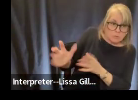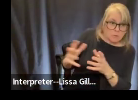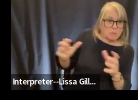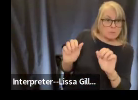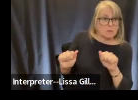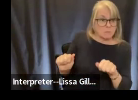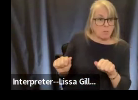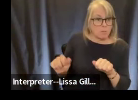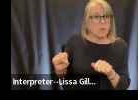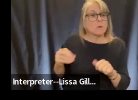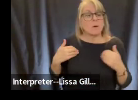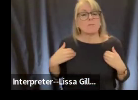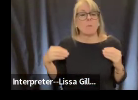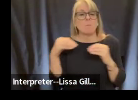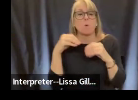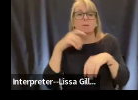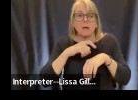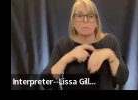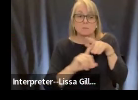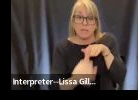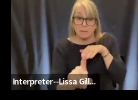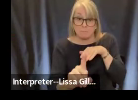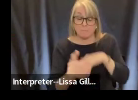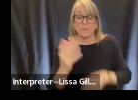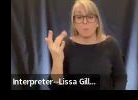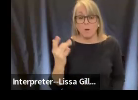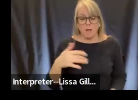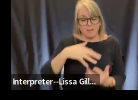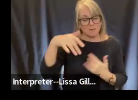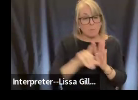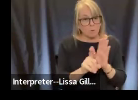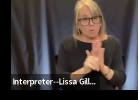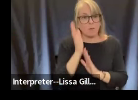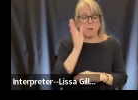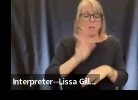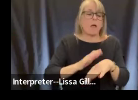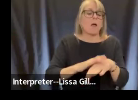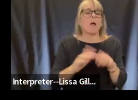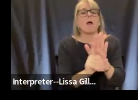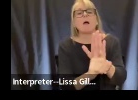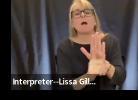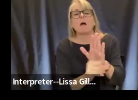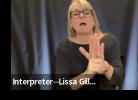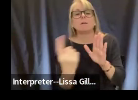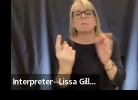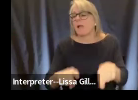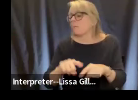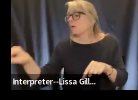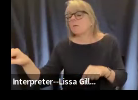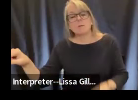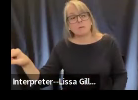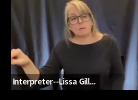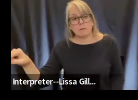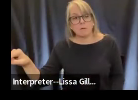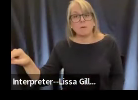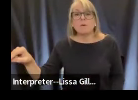give you more time to escape, because that smoke alarm will have to let you know something is going on in the other part of the house. So in the event